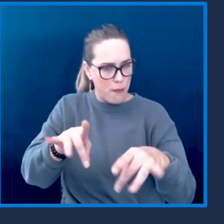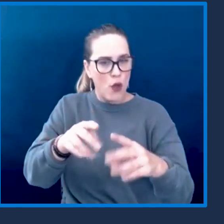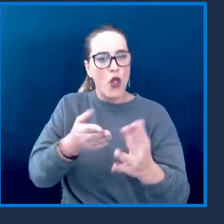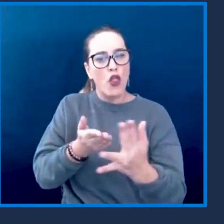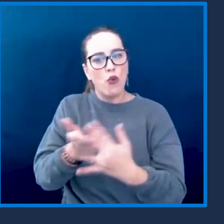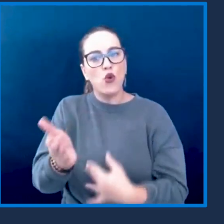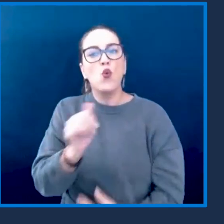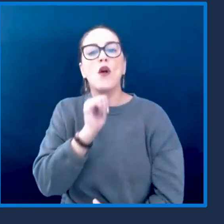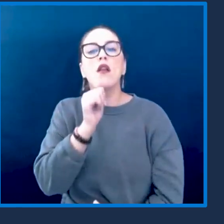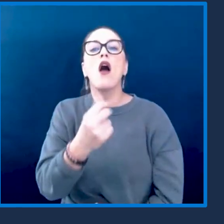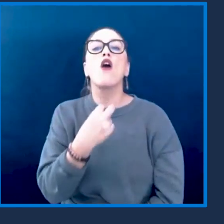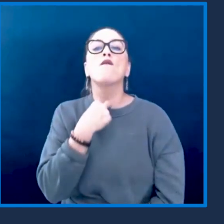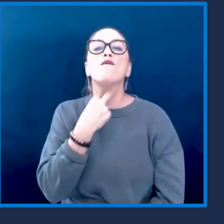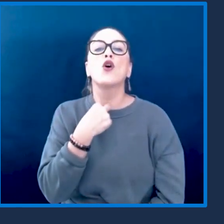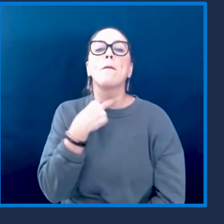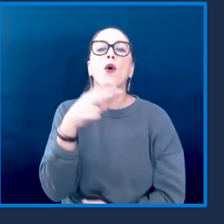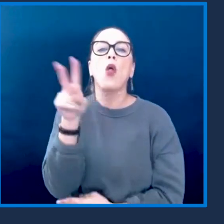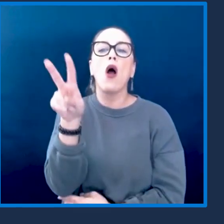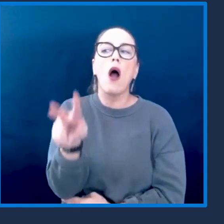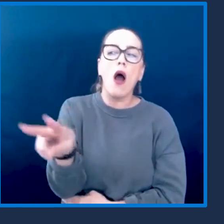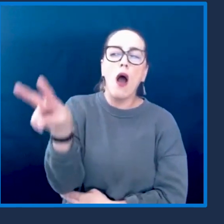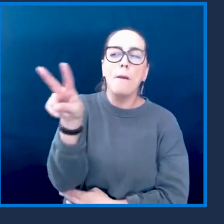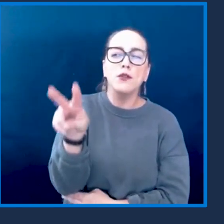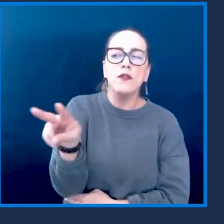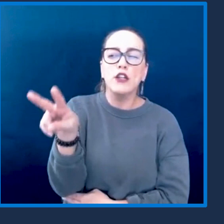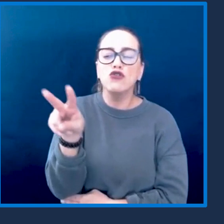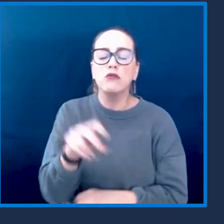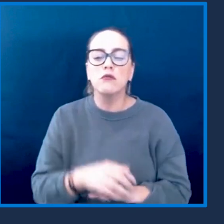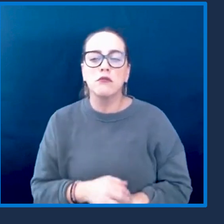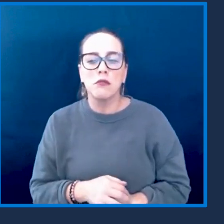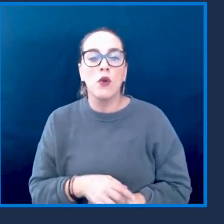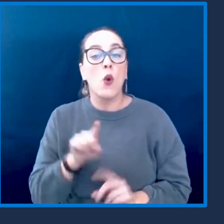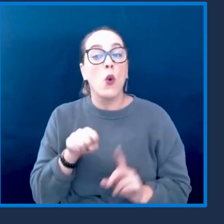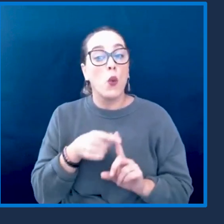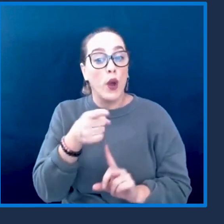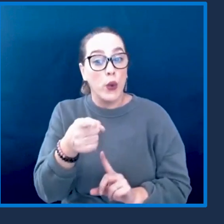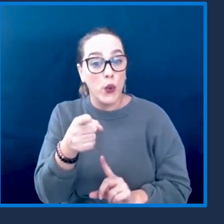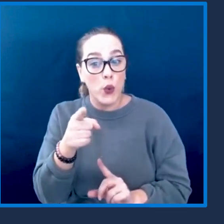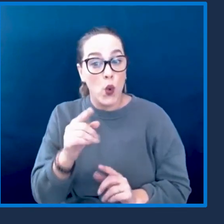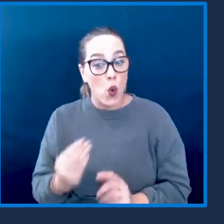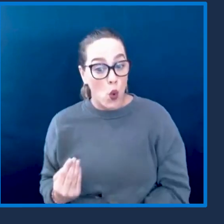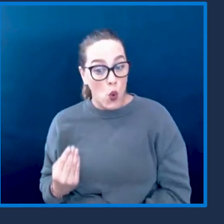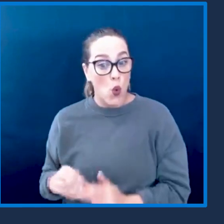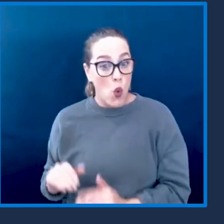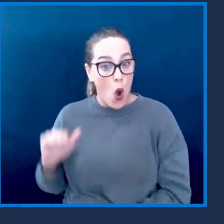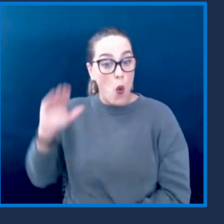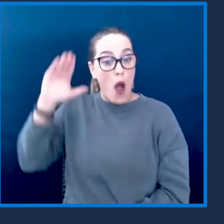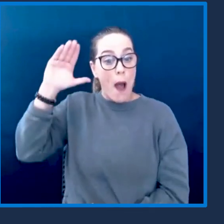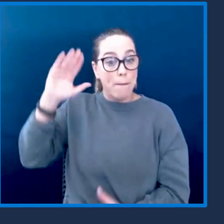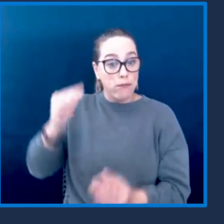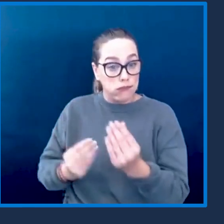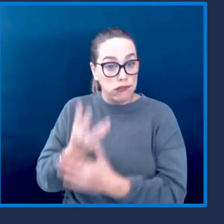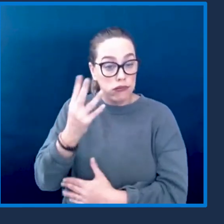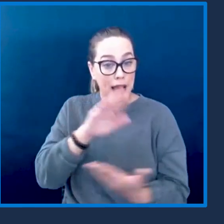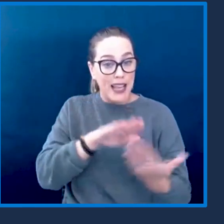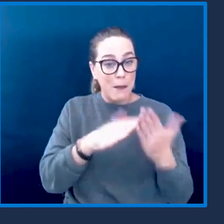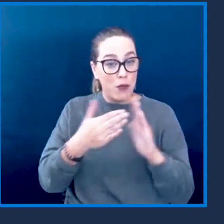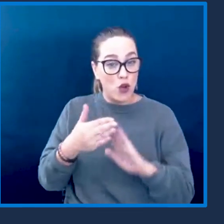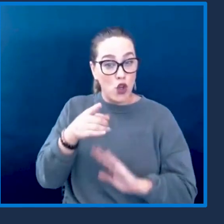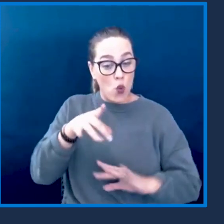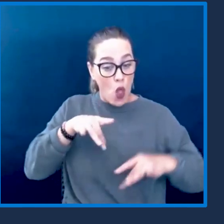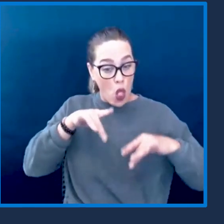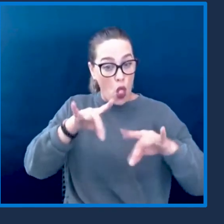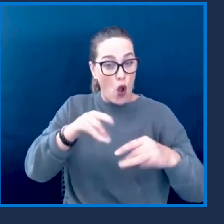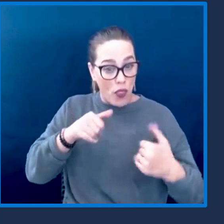nonverbal observation. And so when you grow up in a community and you're learning it this way, it just seems to be the way things